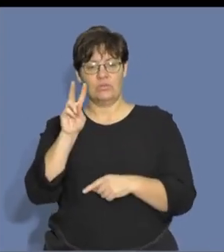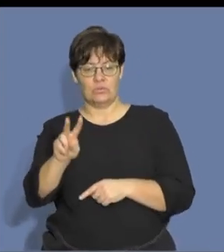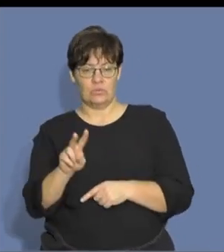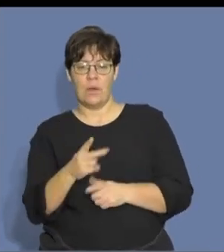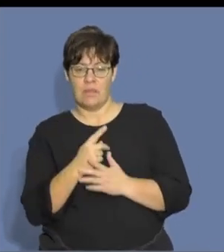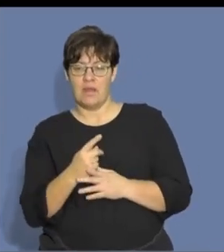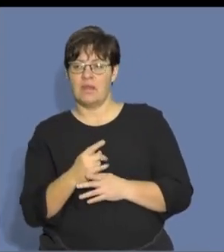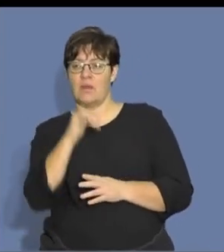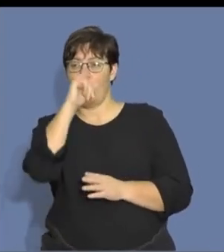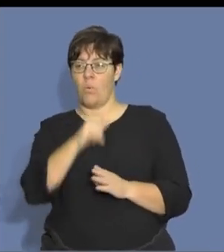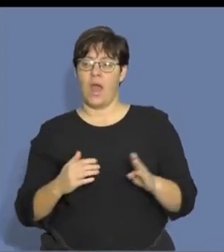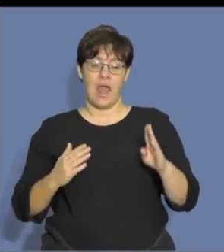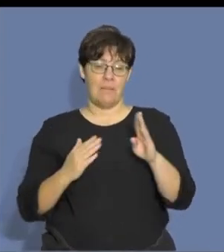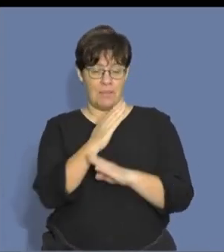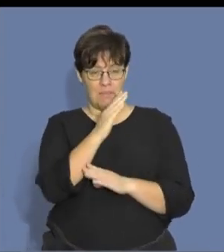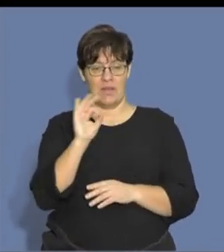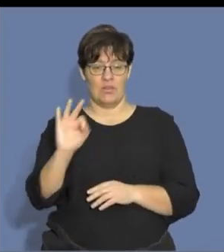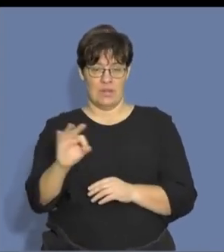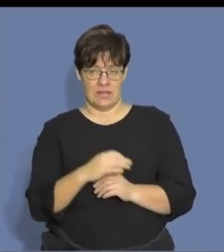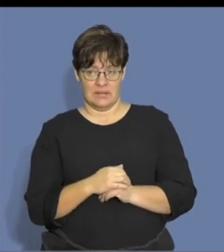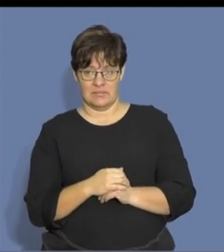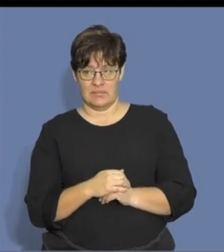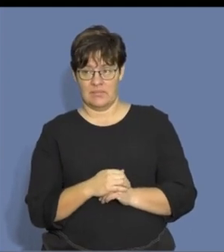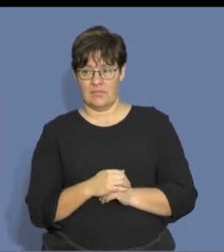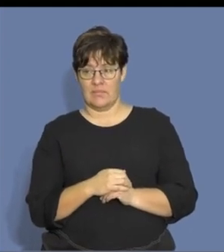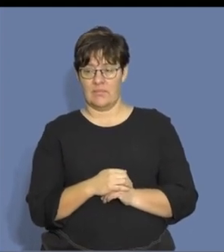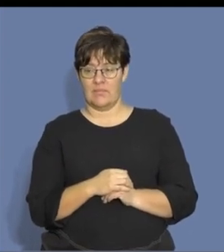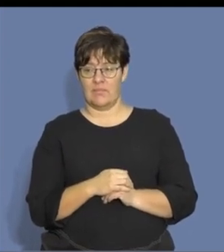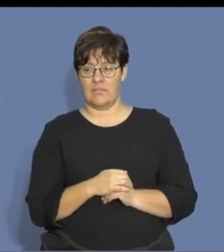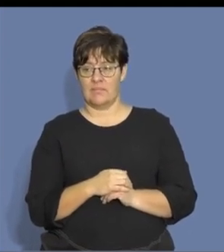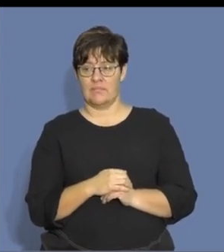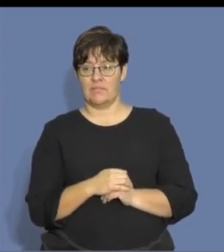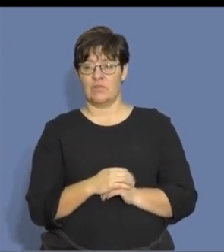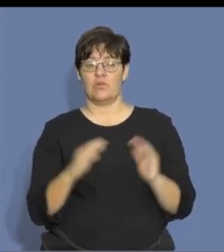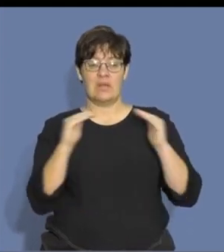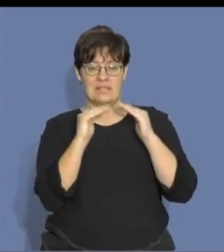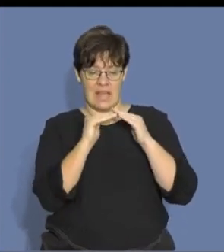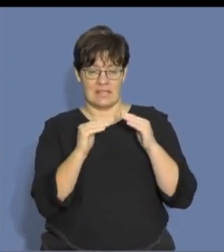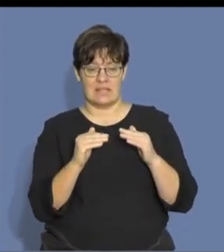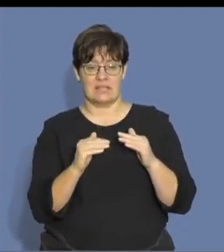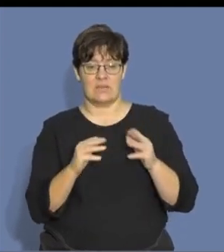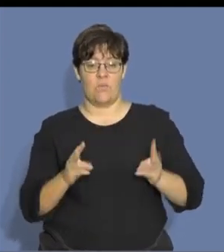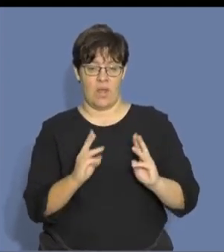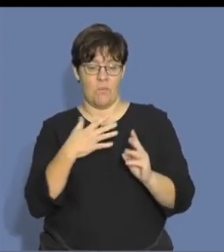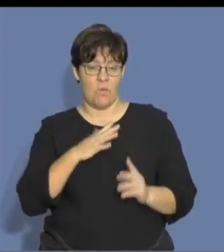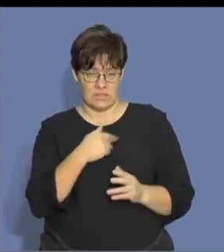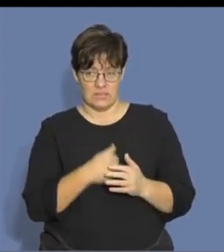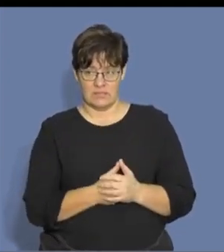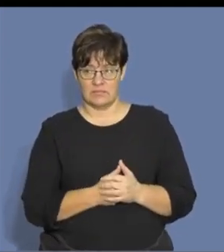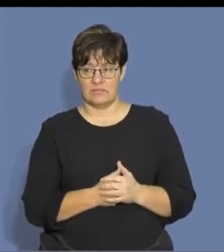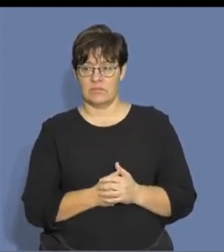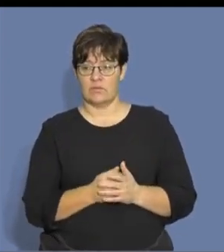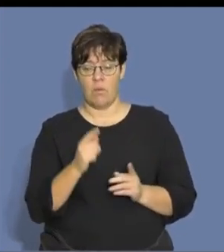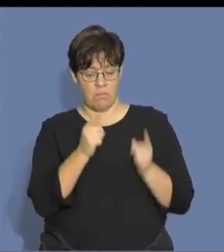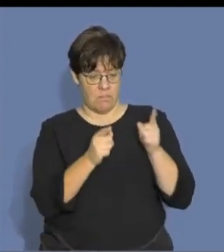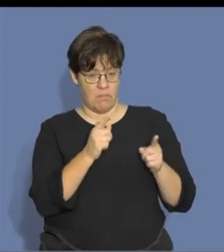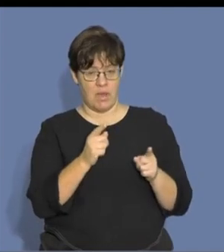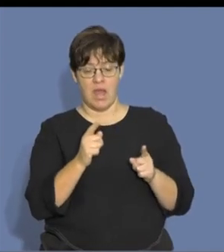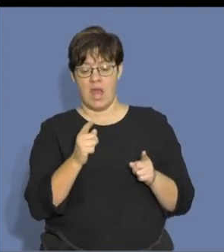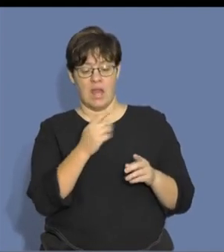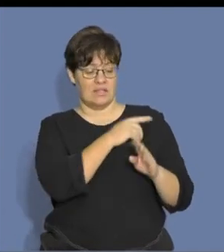3. And so this is exactly what I'm going to do here, is I have to get it into standard form, and I'm going to divide both sides